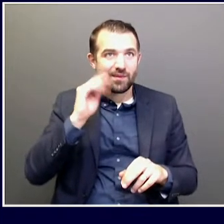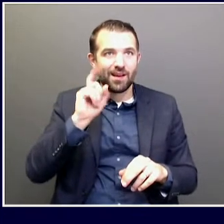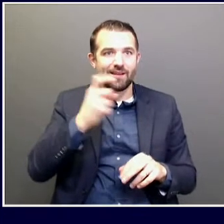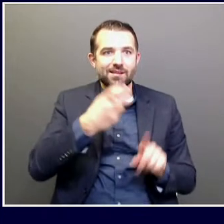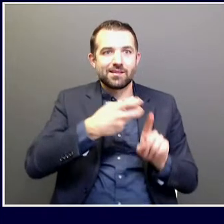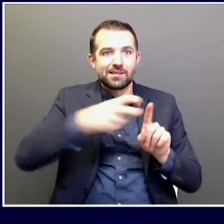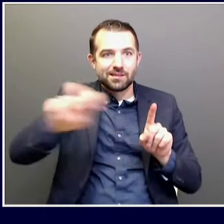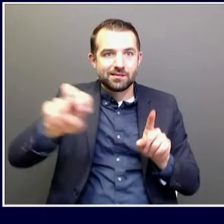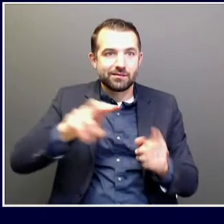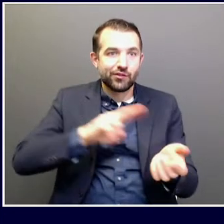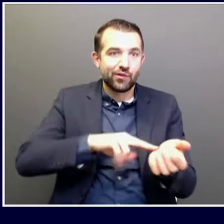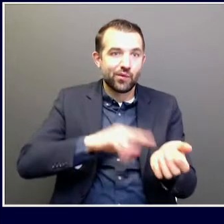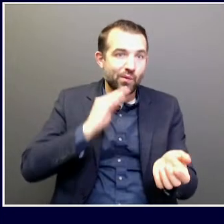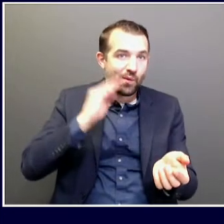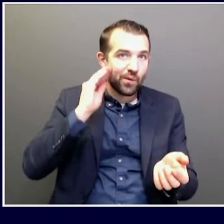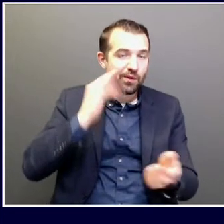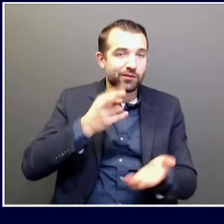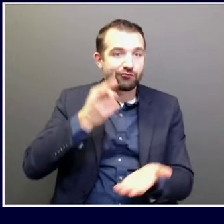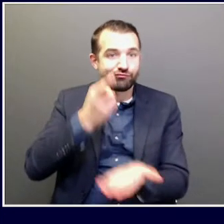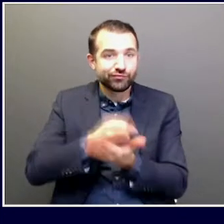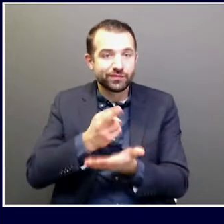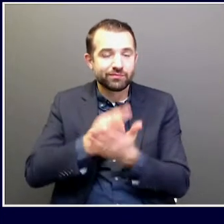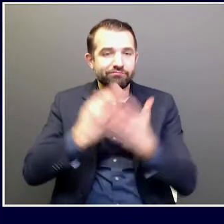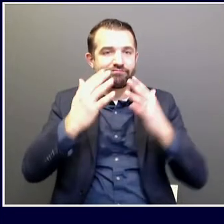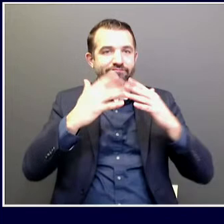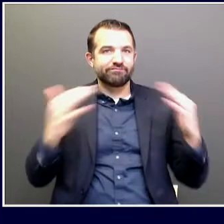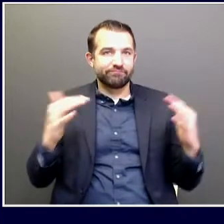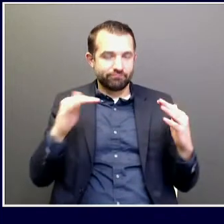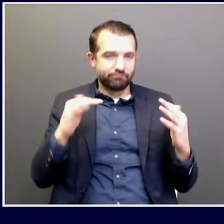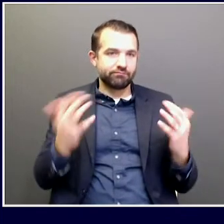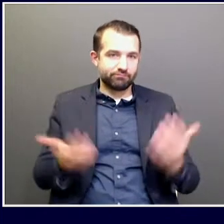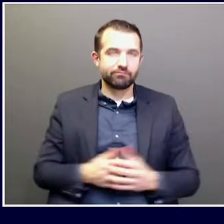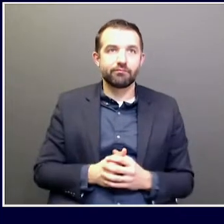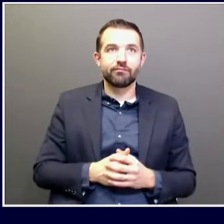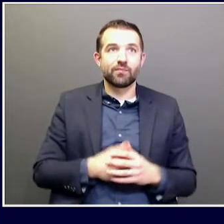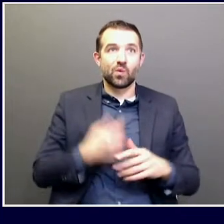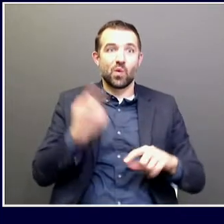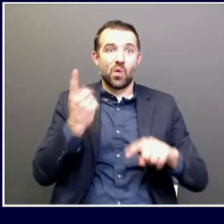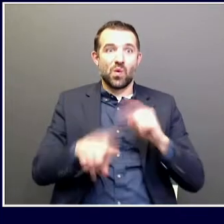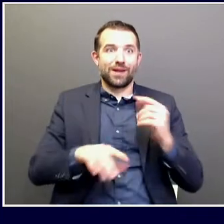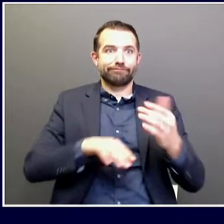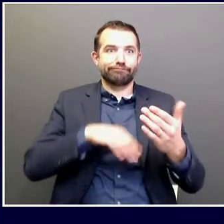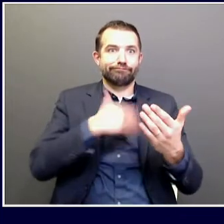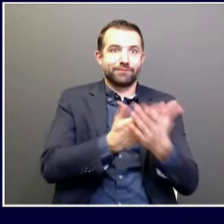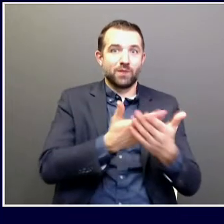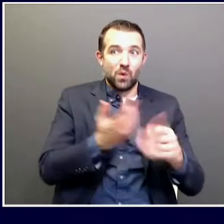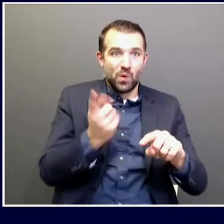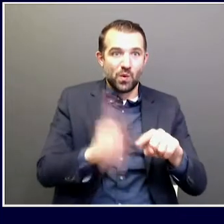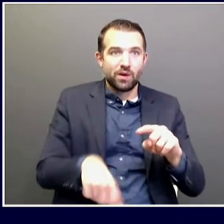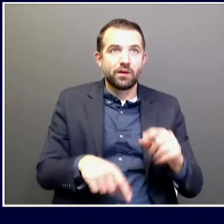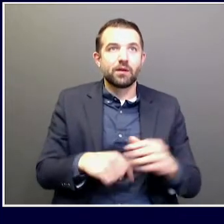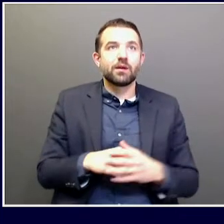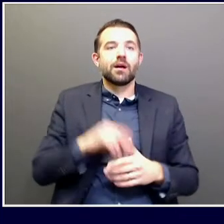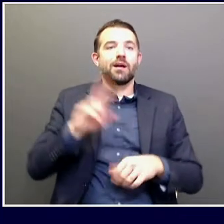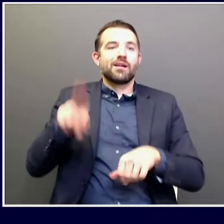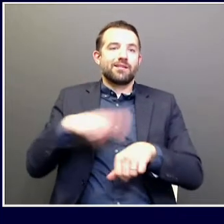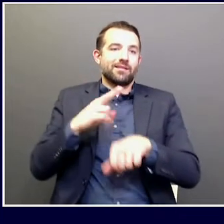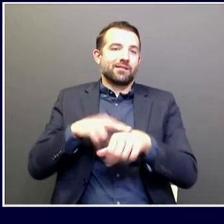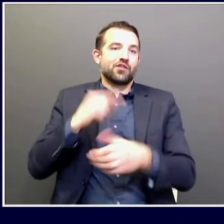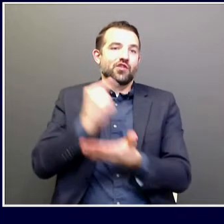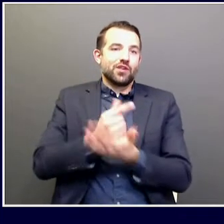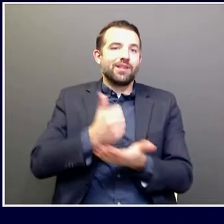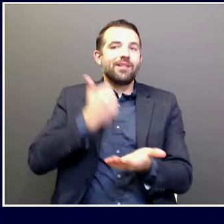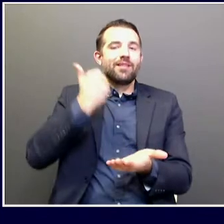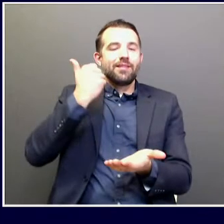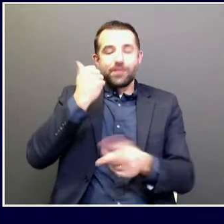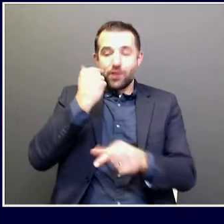backlog on the hospitals by filling in at the back end there, front end and back end. And then this one might be for